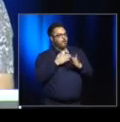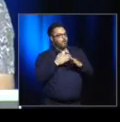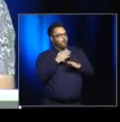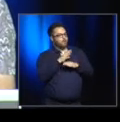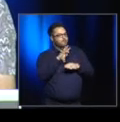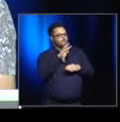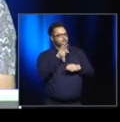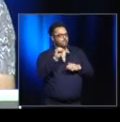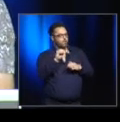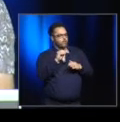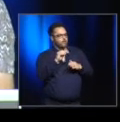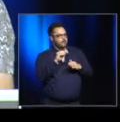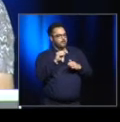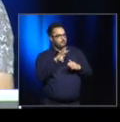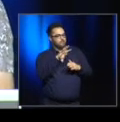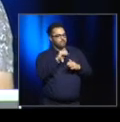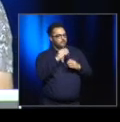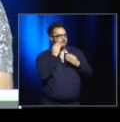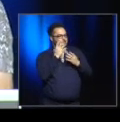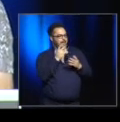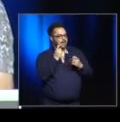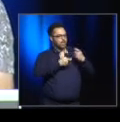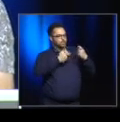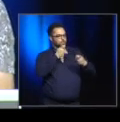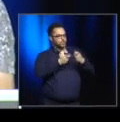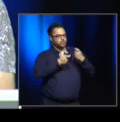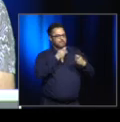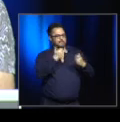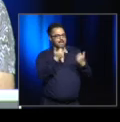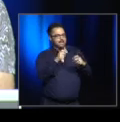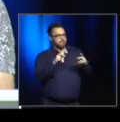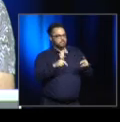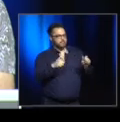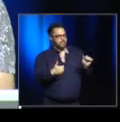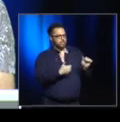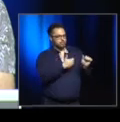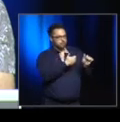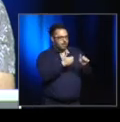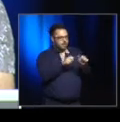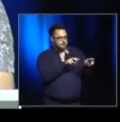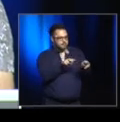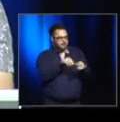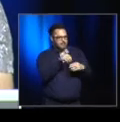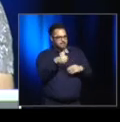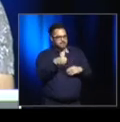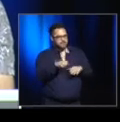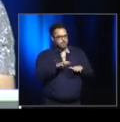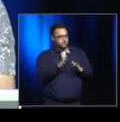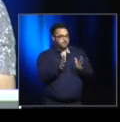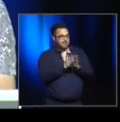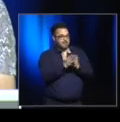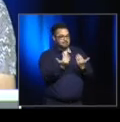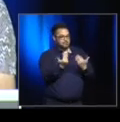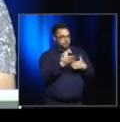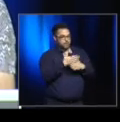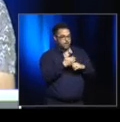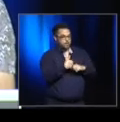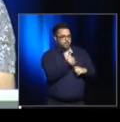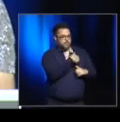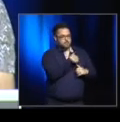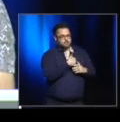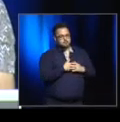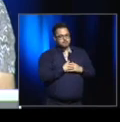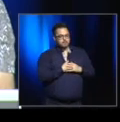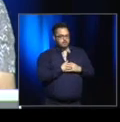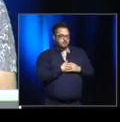data contributors. We basically wrote to all of the people that had done any tracking in the Southern Ocean and asked them to share their data with us. And